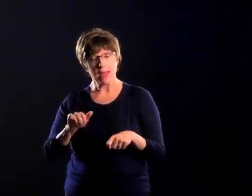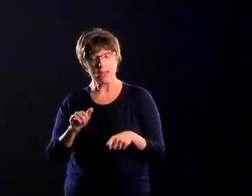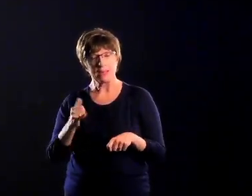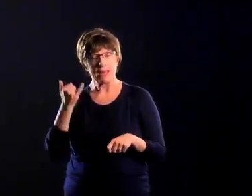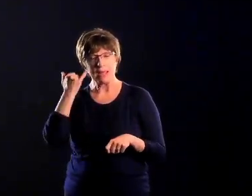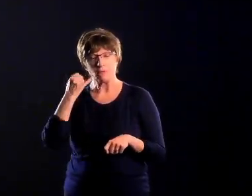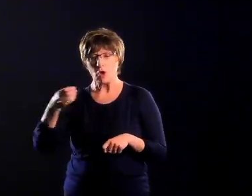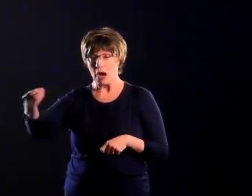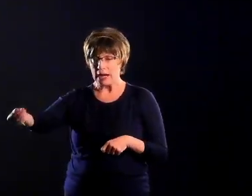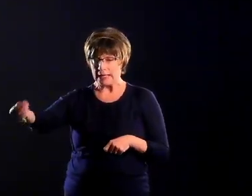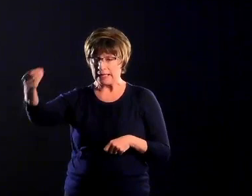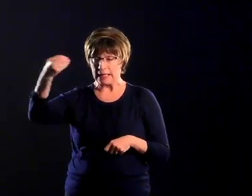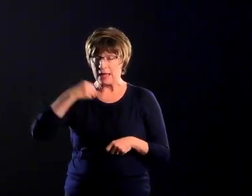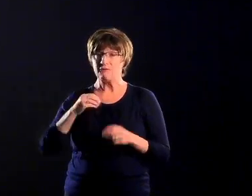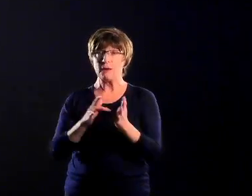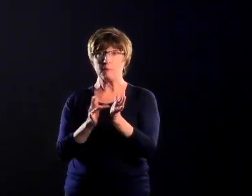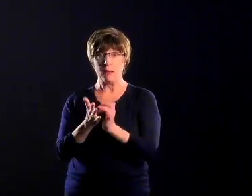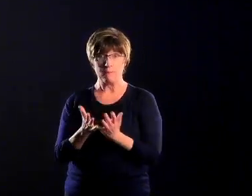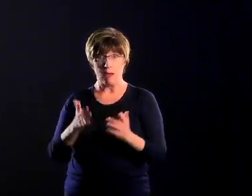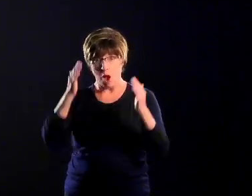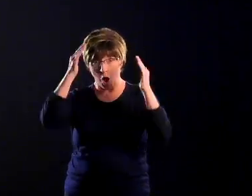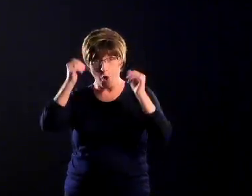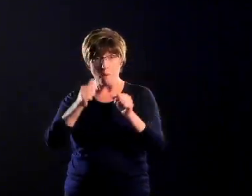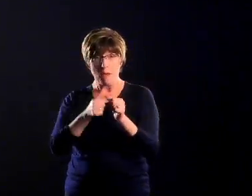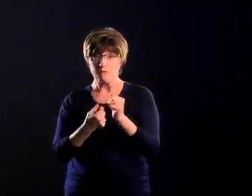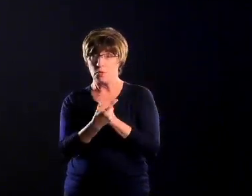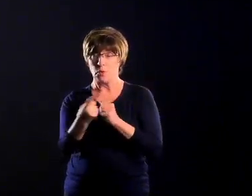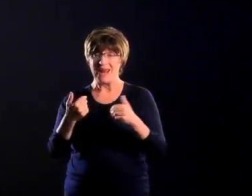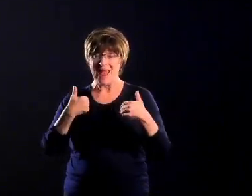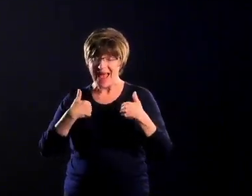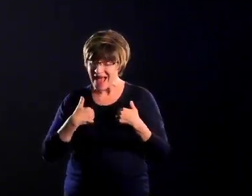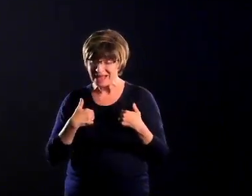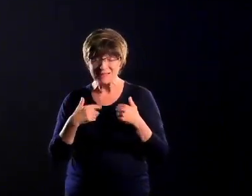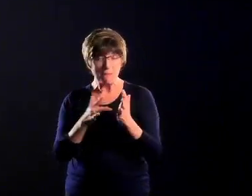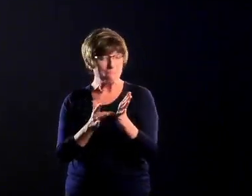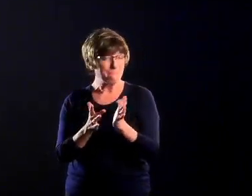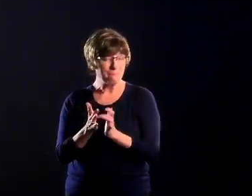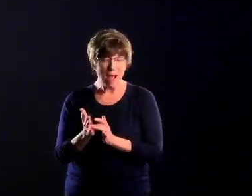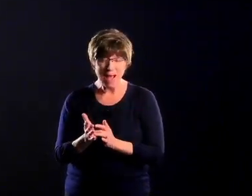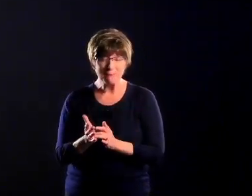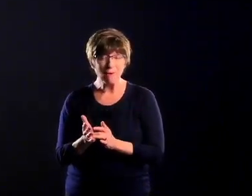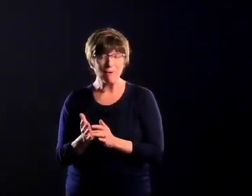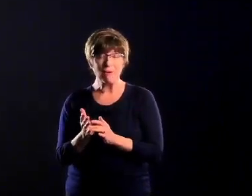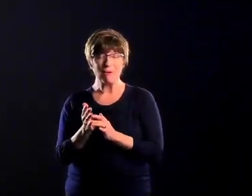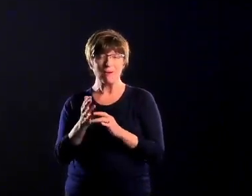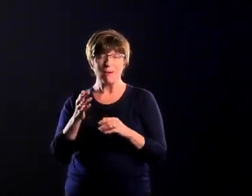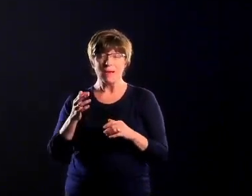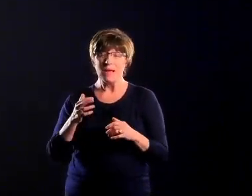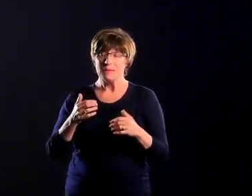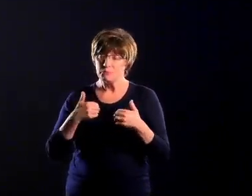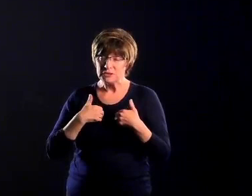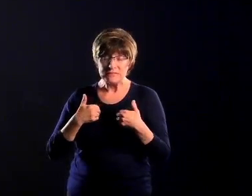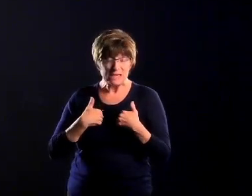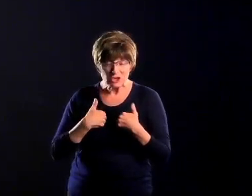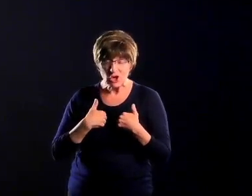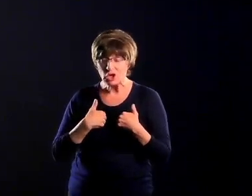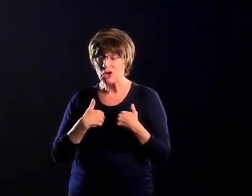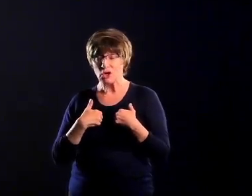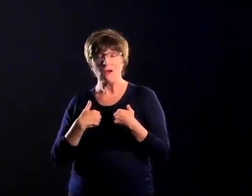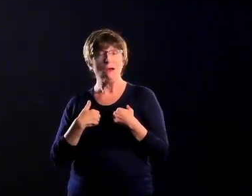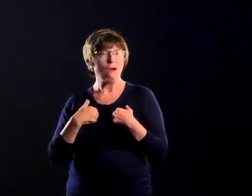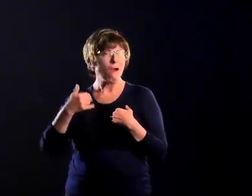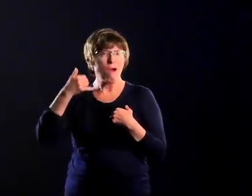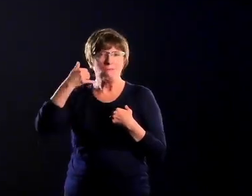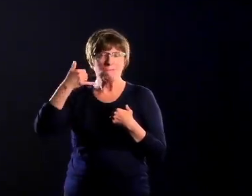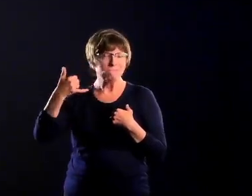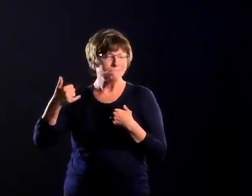Bible, and I hope that every one of us has a Bible in our hands, you've got a Bible in your possession. If you don't, call the church office. We will get a Bible